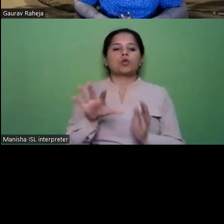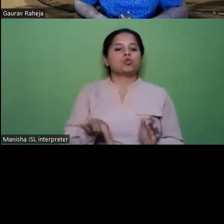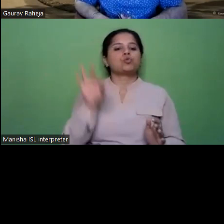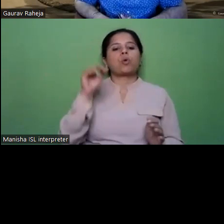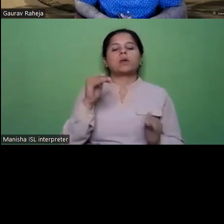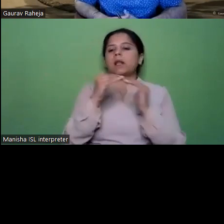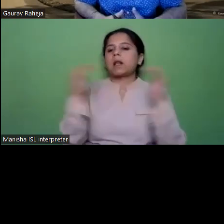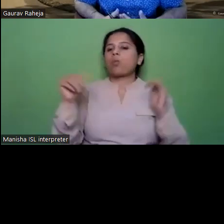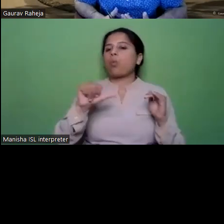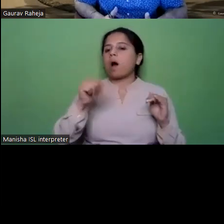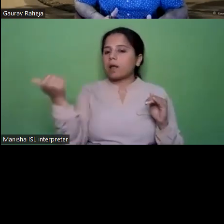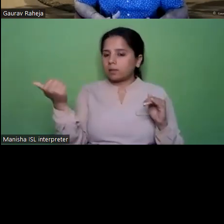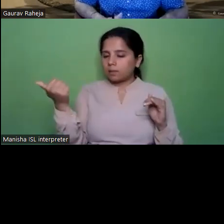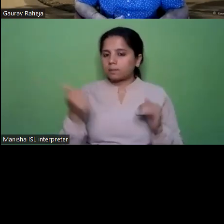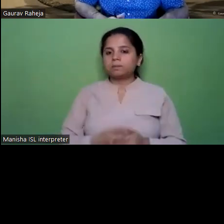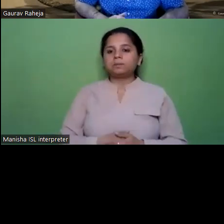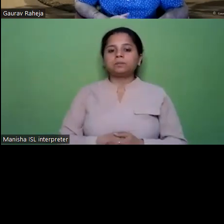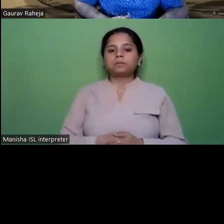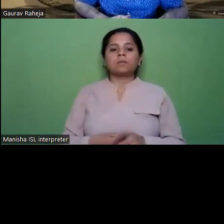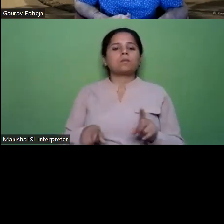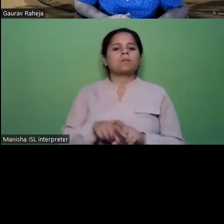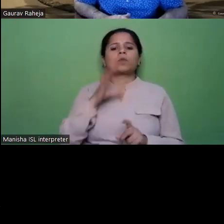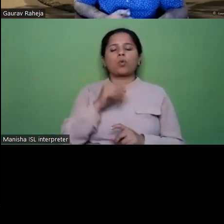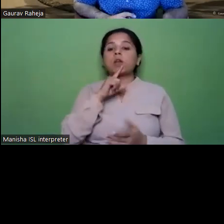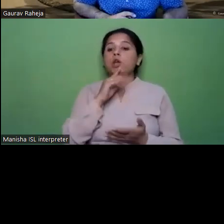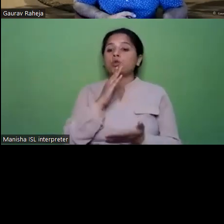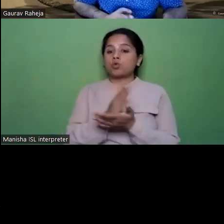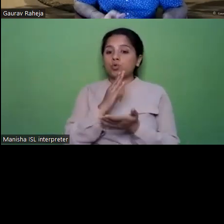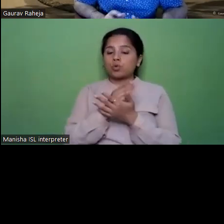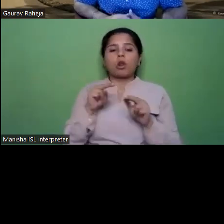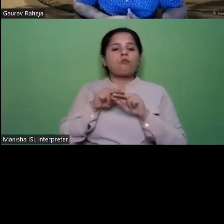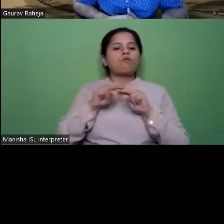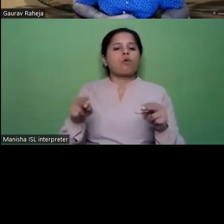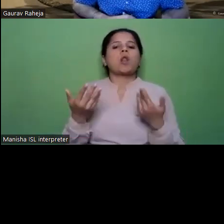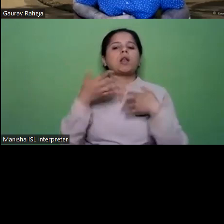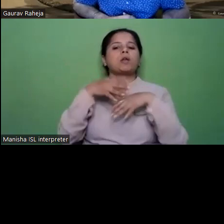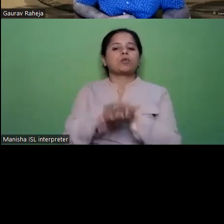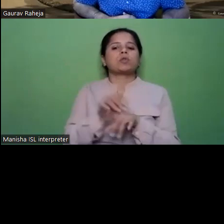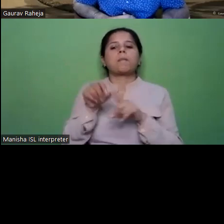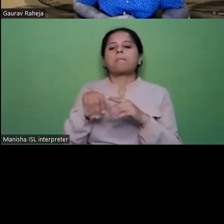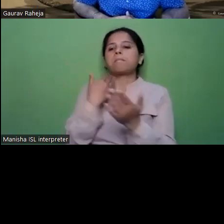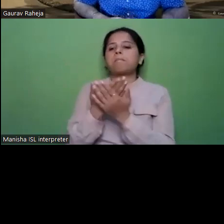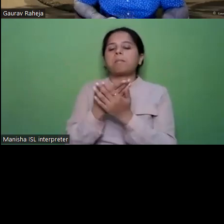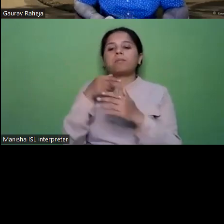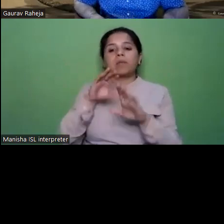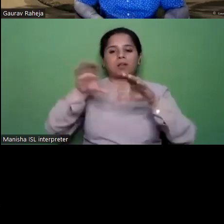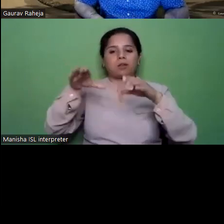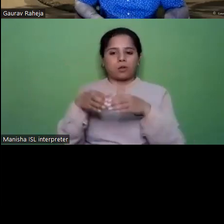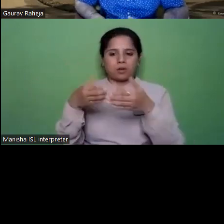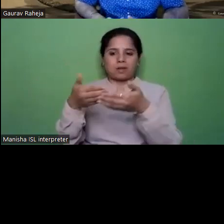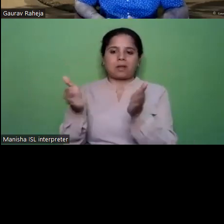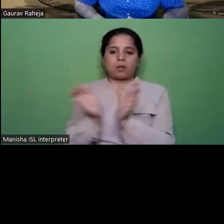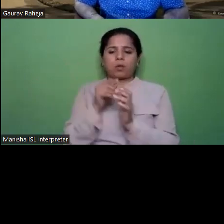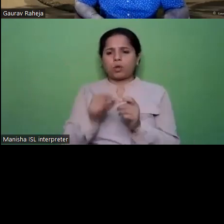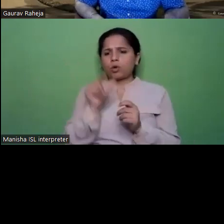others, and ultimately ensuring what full inclusion and participation in community. So the UN